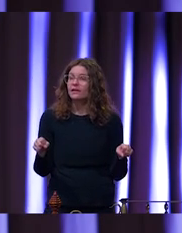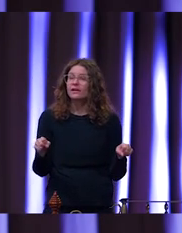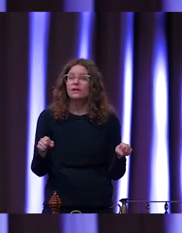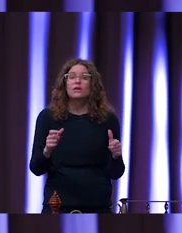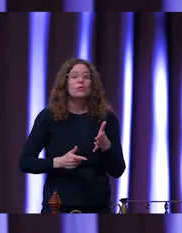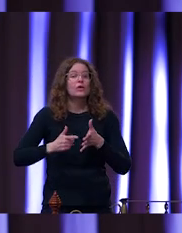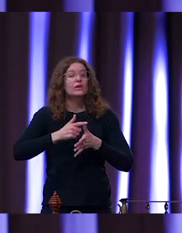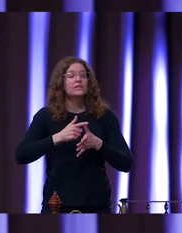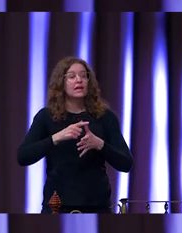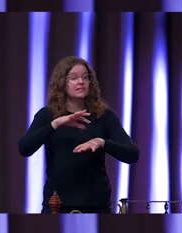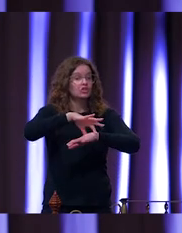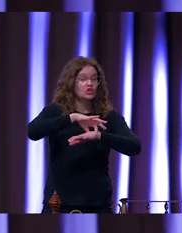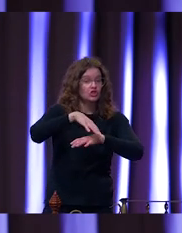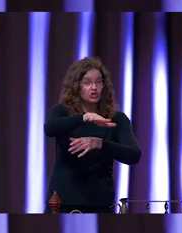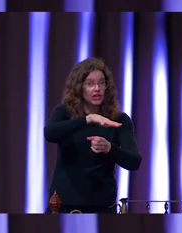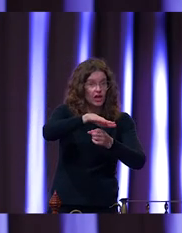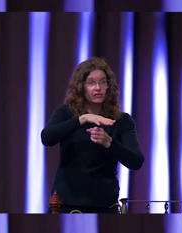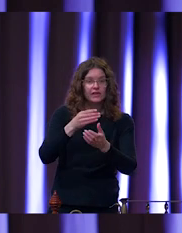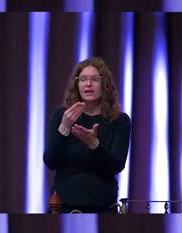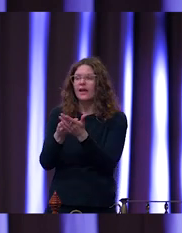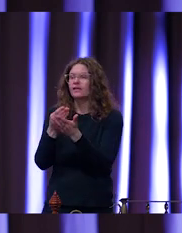geography and income levels and communities.